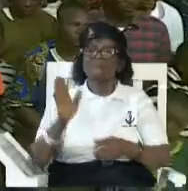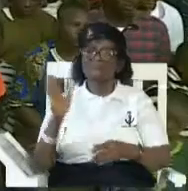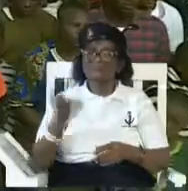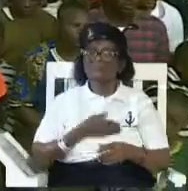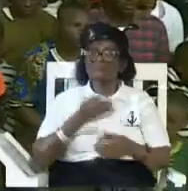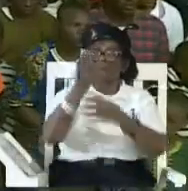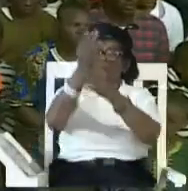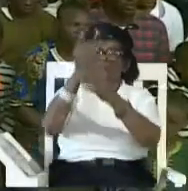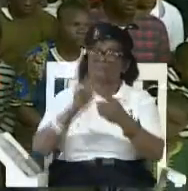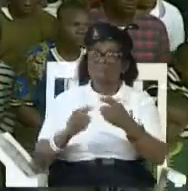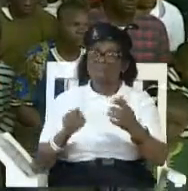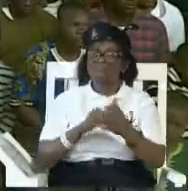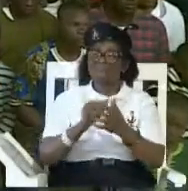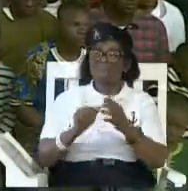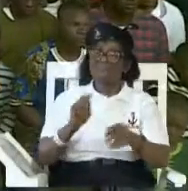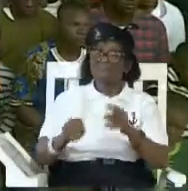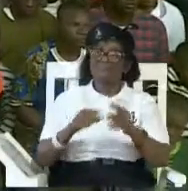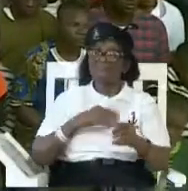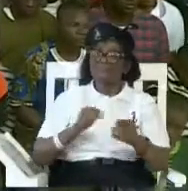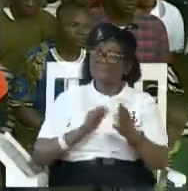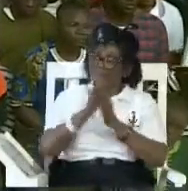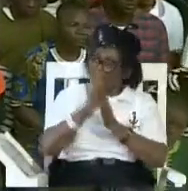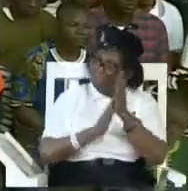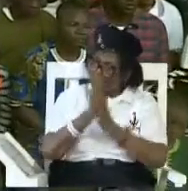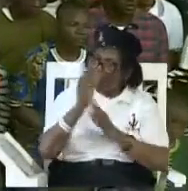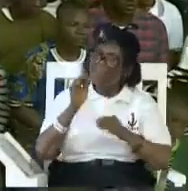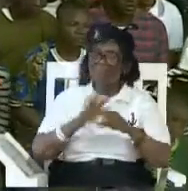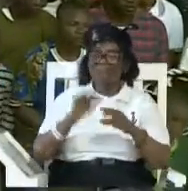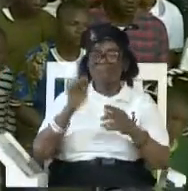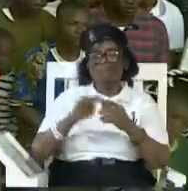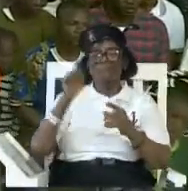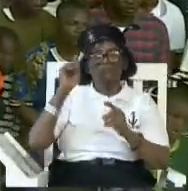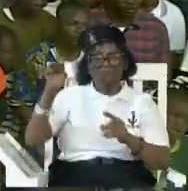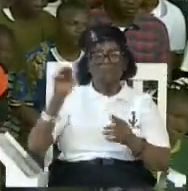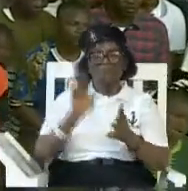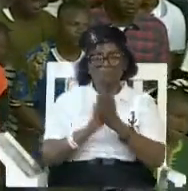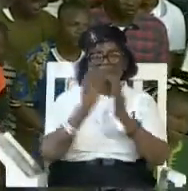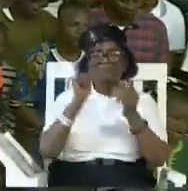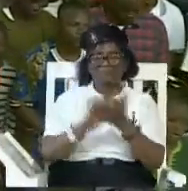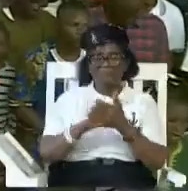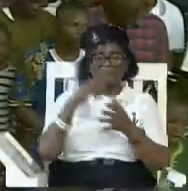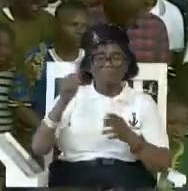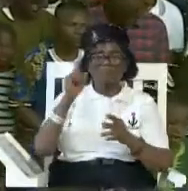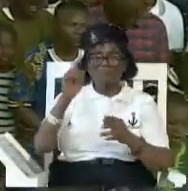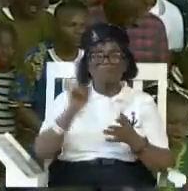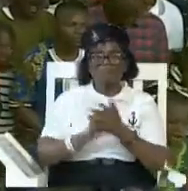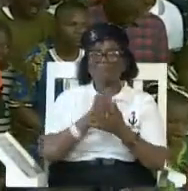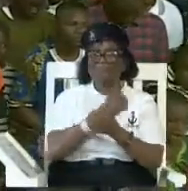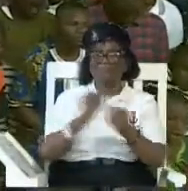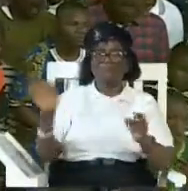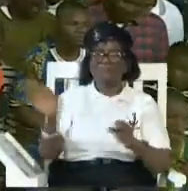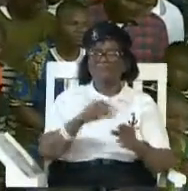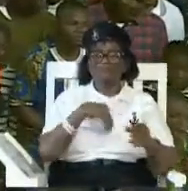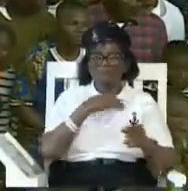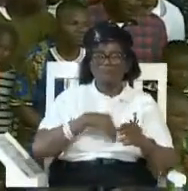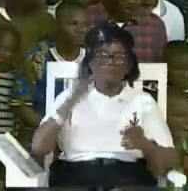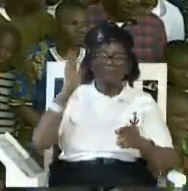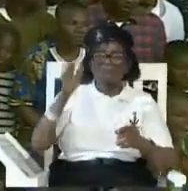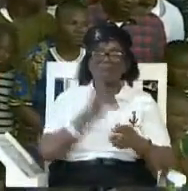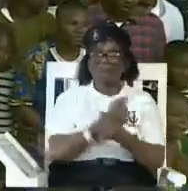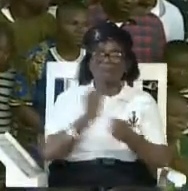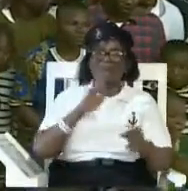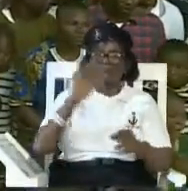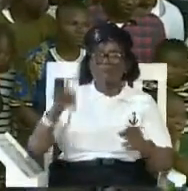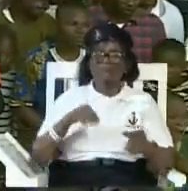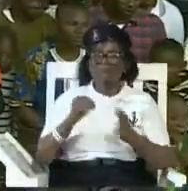and intercede for them. Pray that the one who saved your soul will save their own souls also. Pray